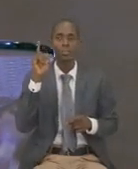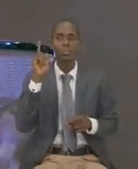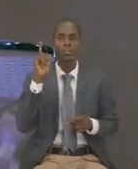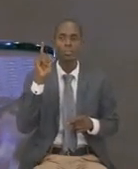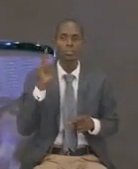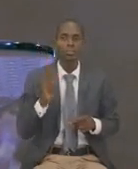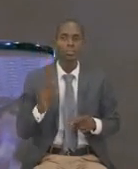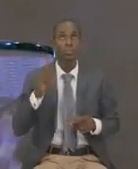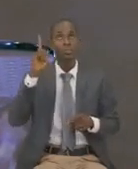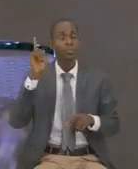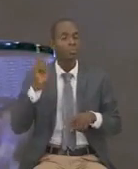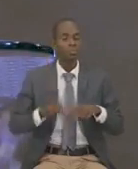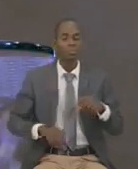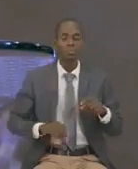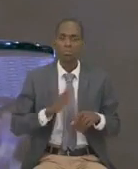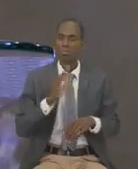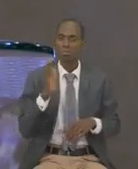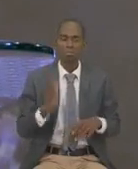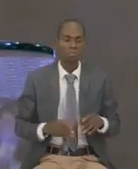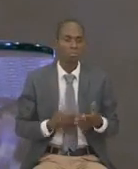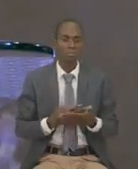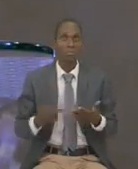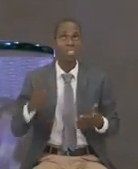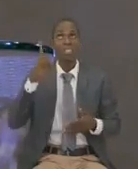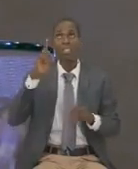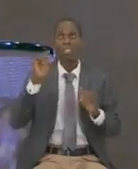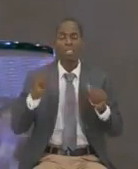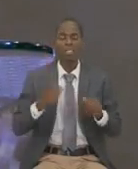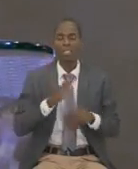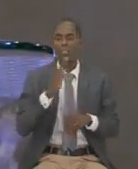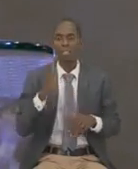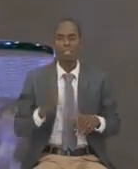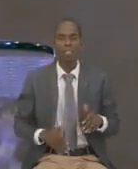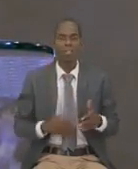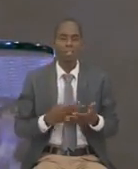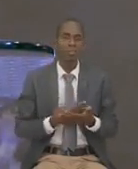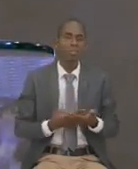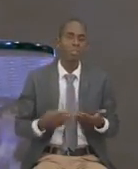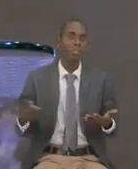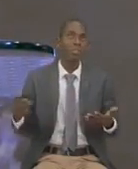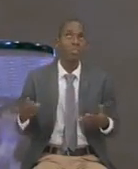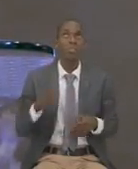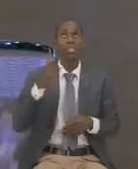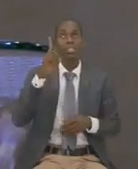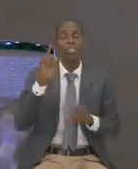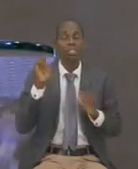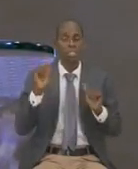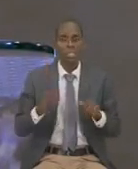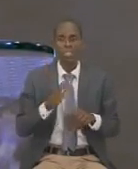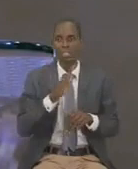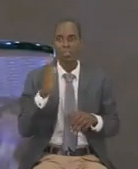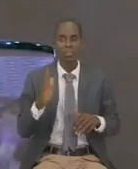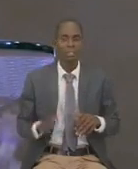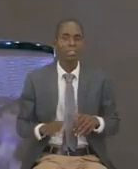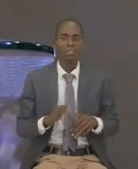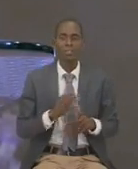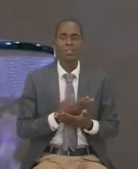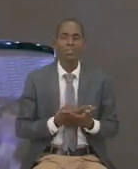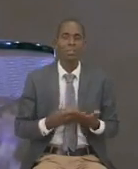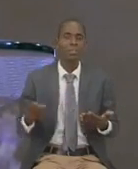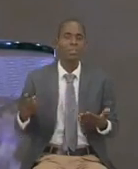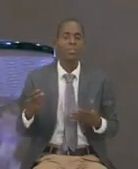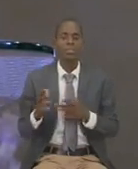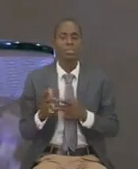Him. He can never ever fail. He can never ever fail. He can never